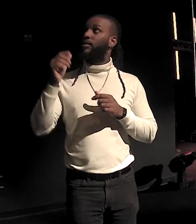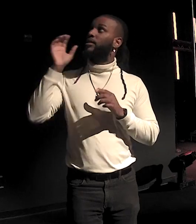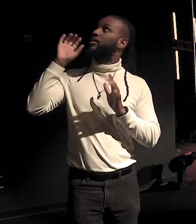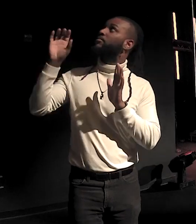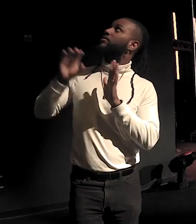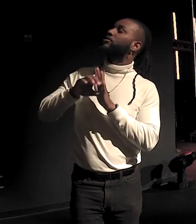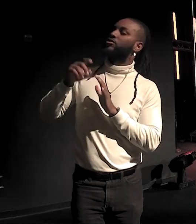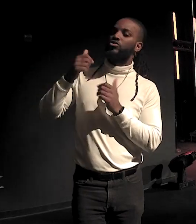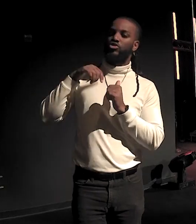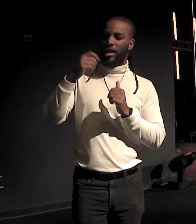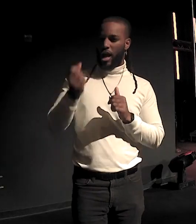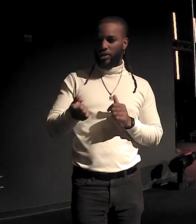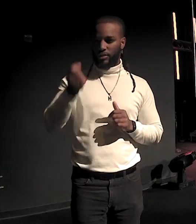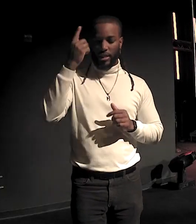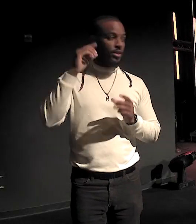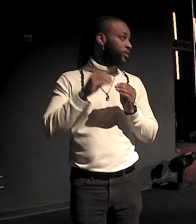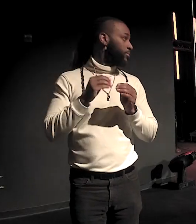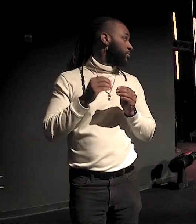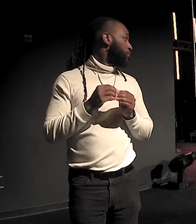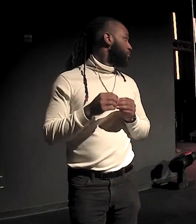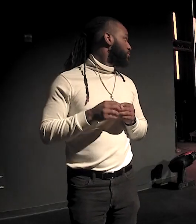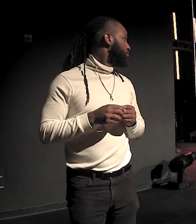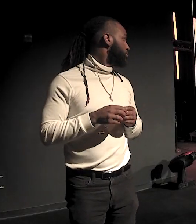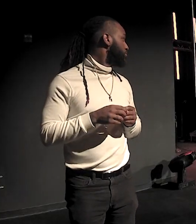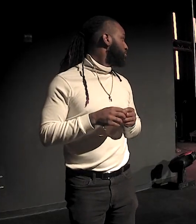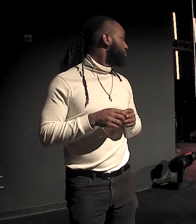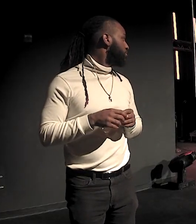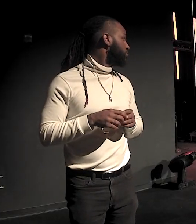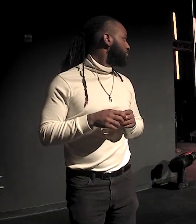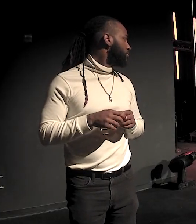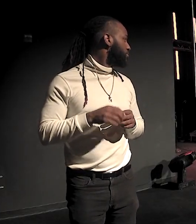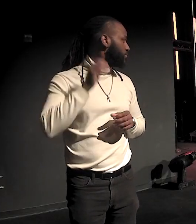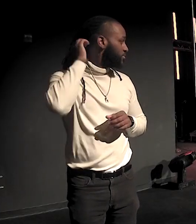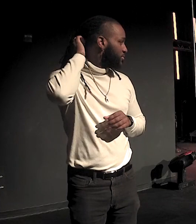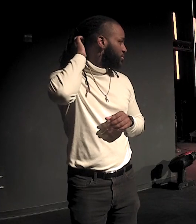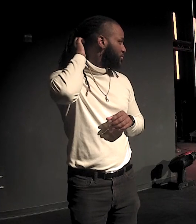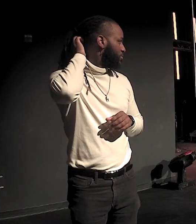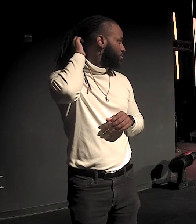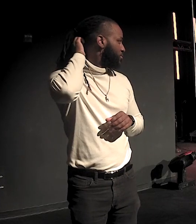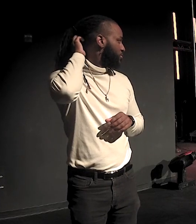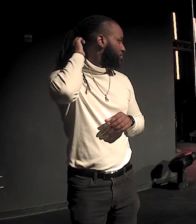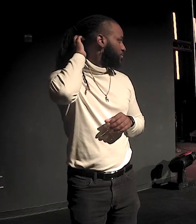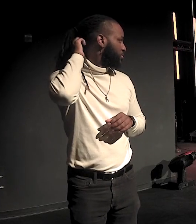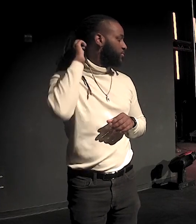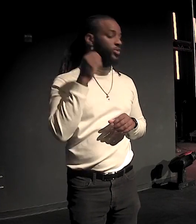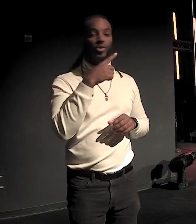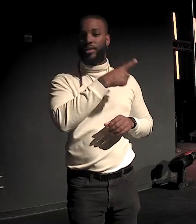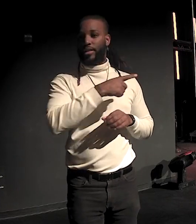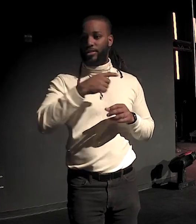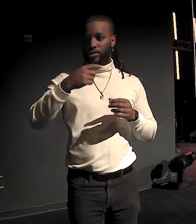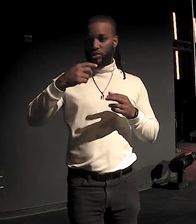try to understand this a little more. We're going to come all the way over here. So this rope